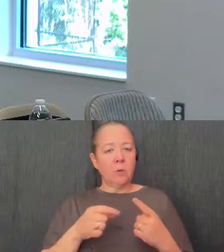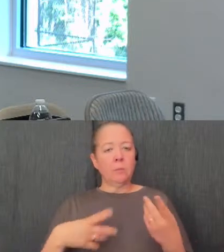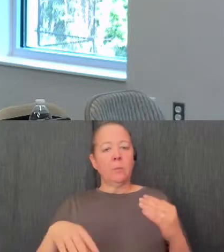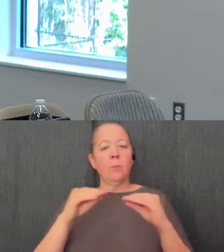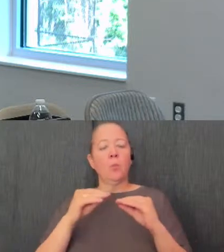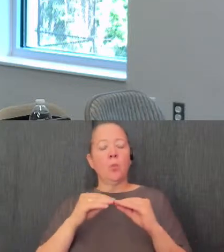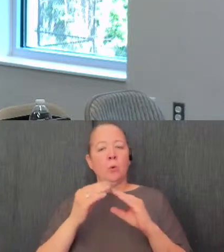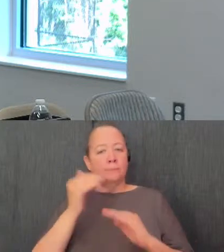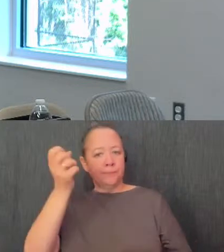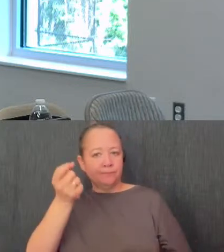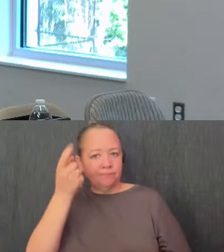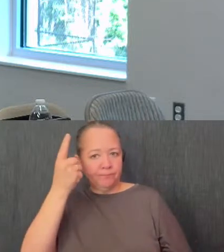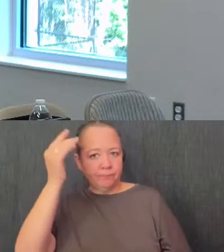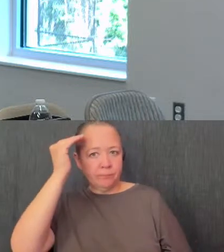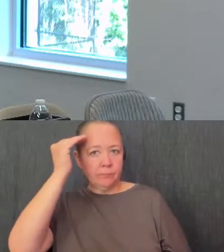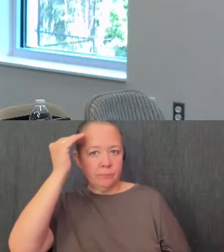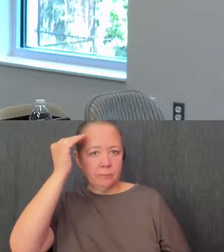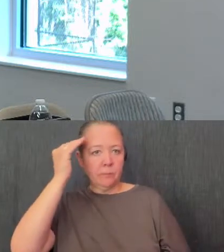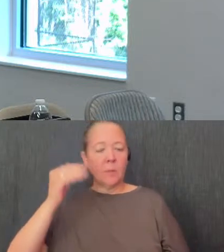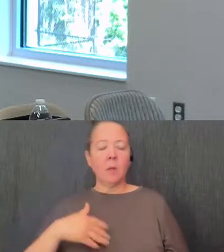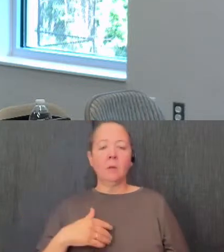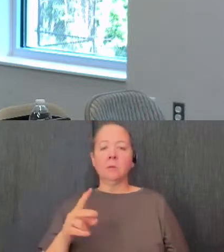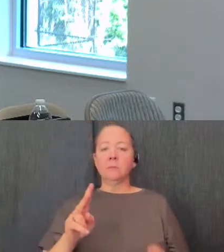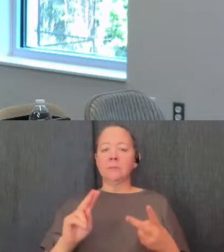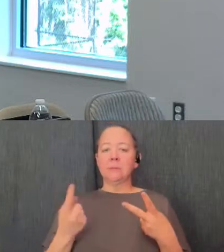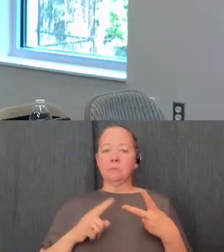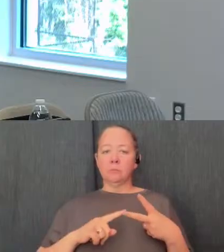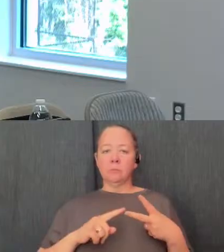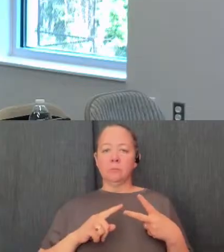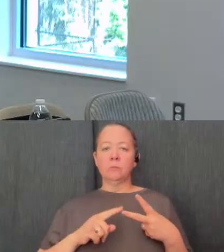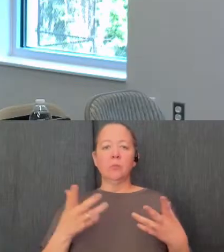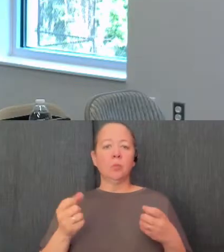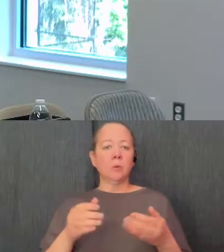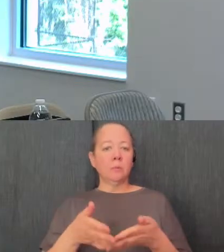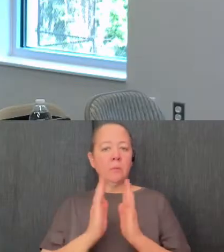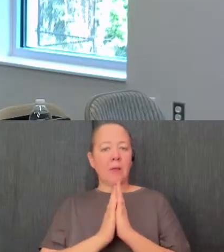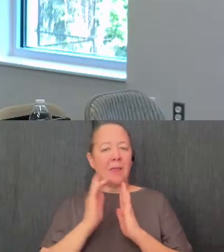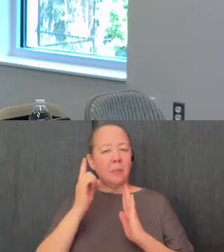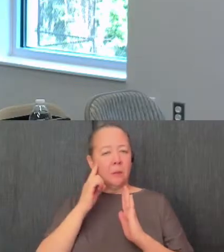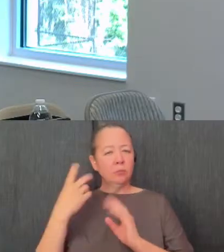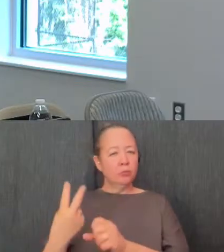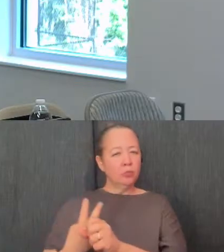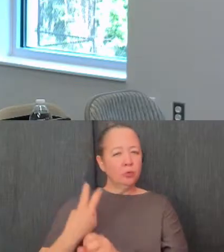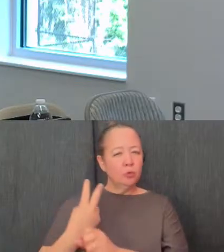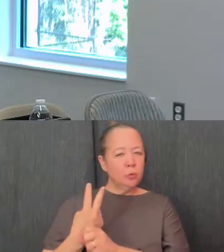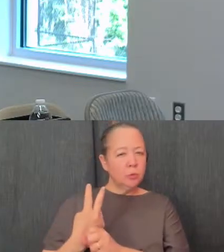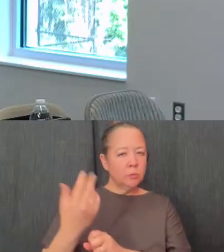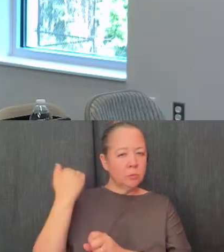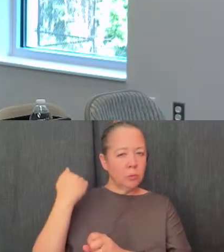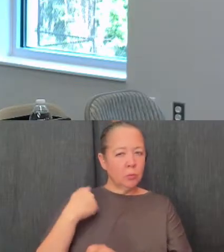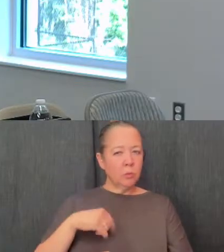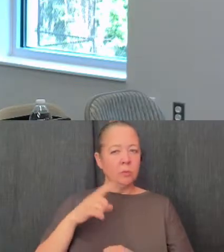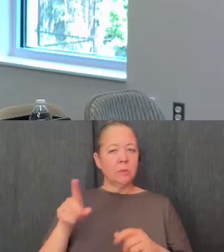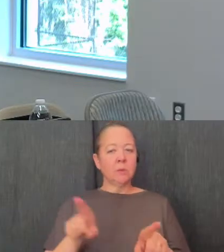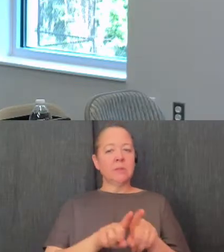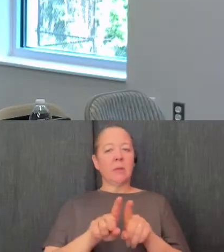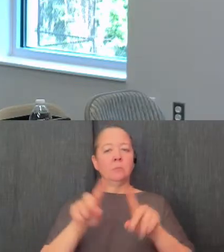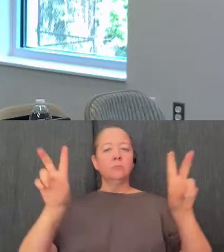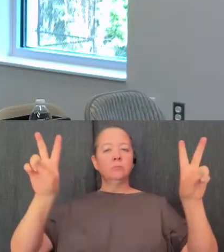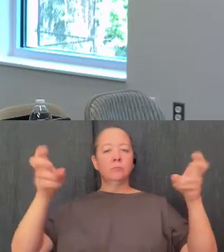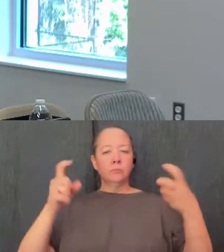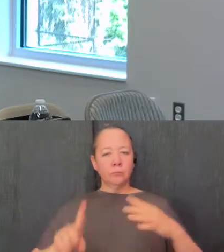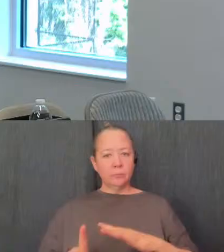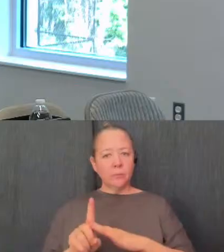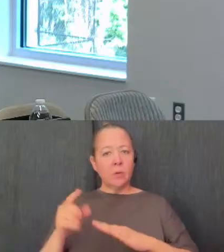thing I wanted to ask is several years ago, I think it was at least 2 years ago, when this same topic came up, I sent a letter to the council and